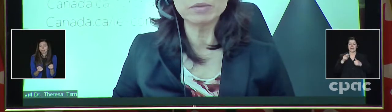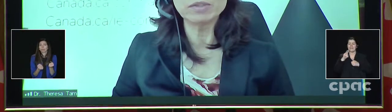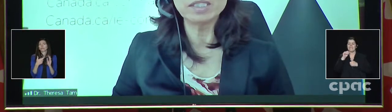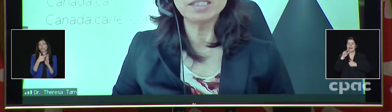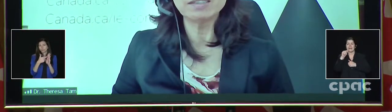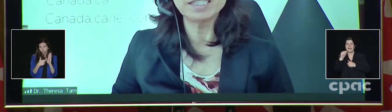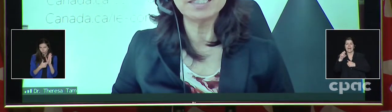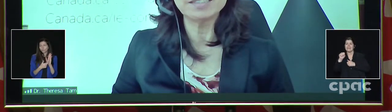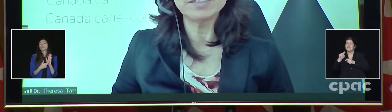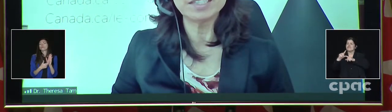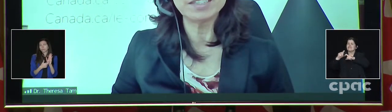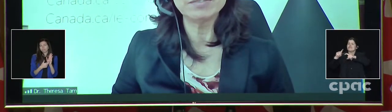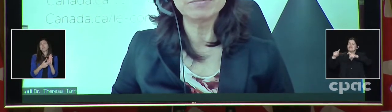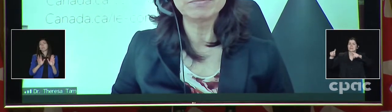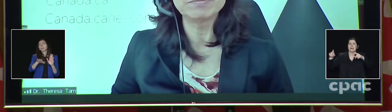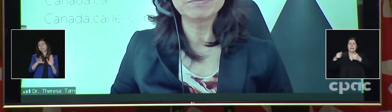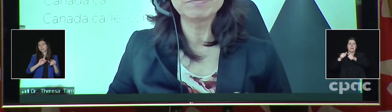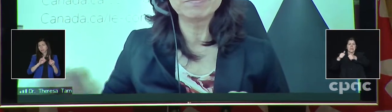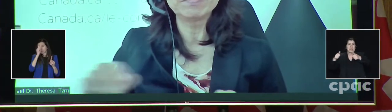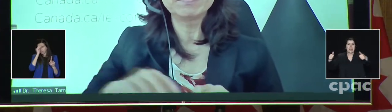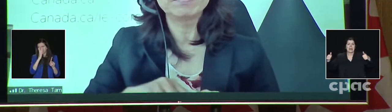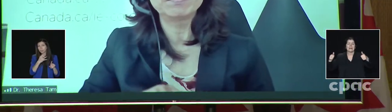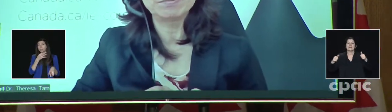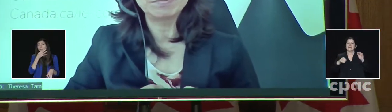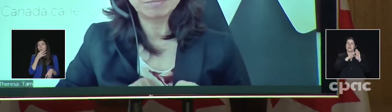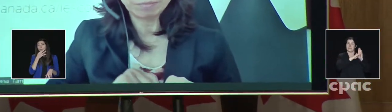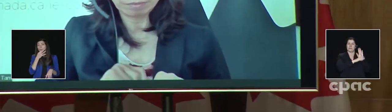bit more detail later.